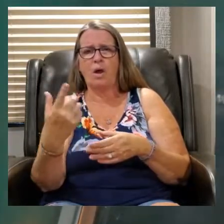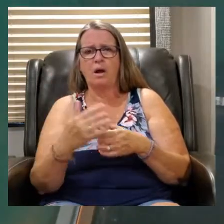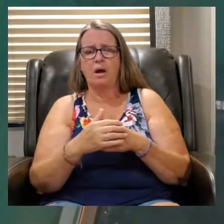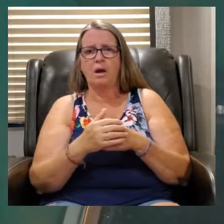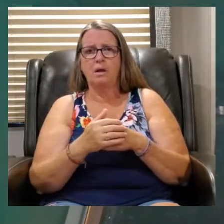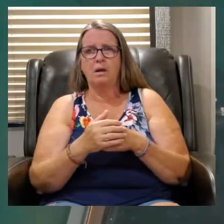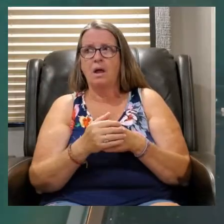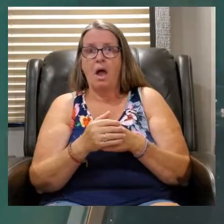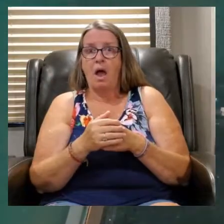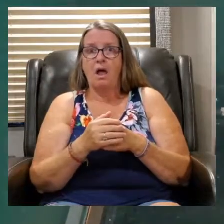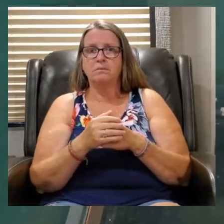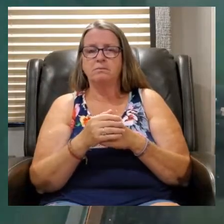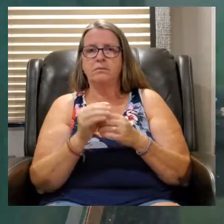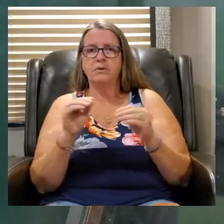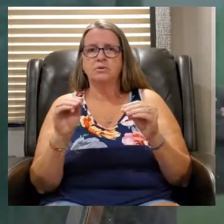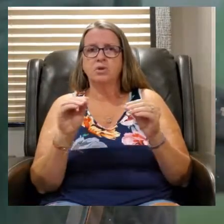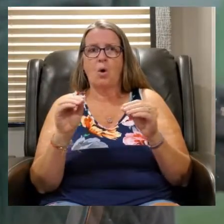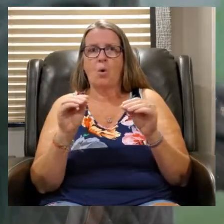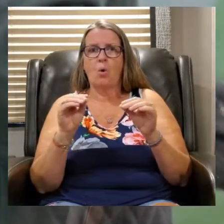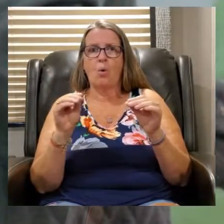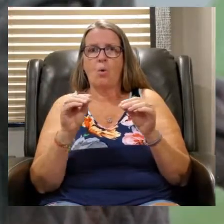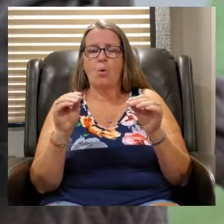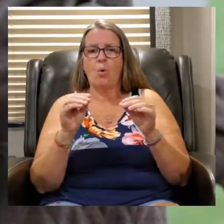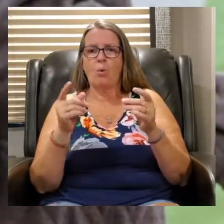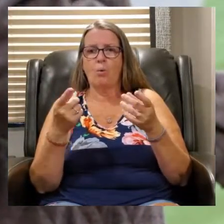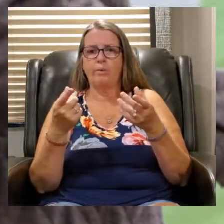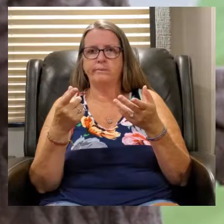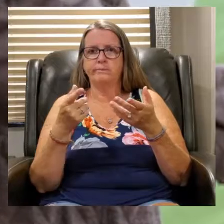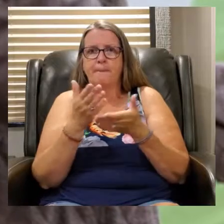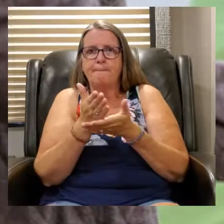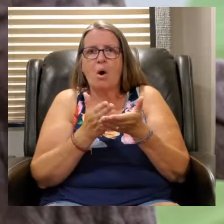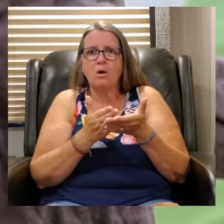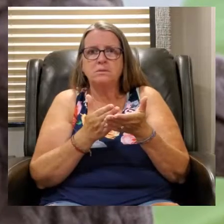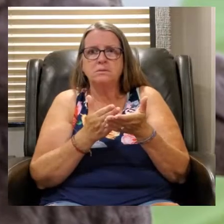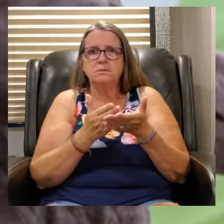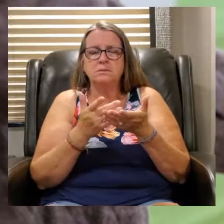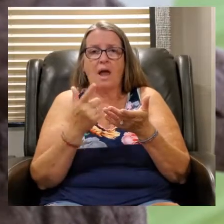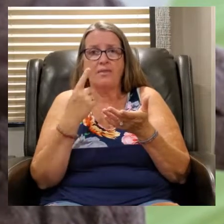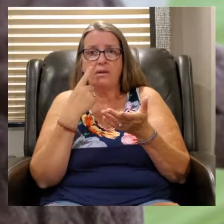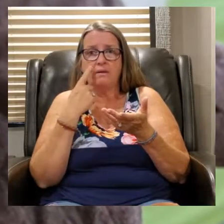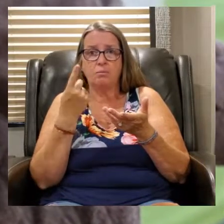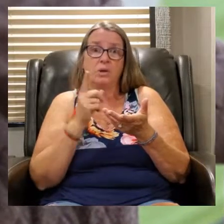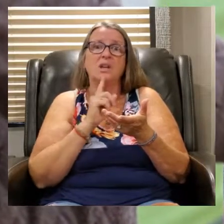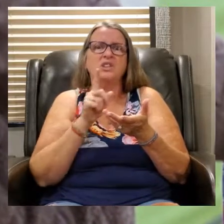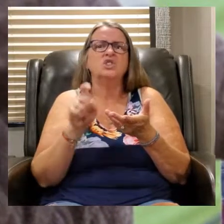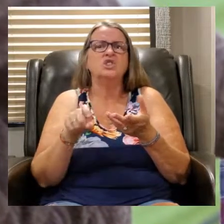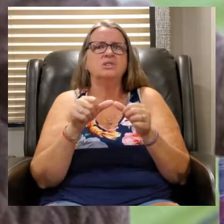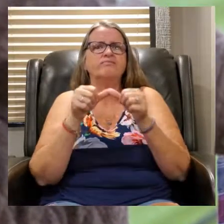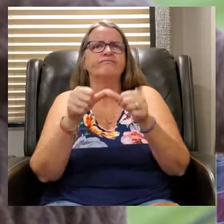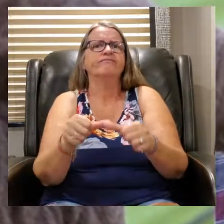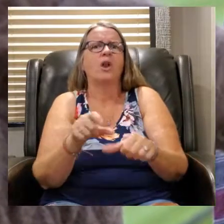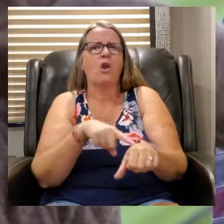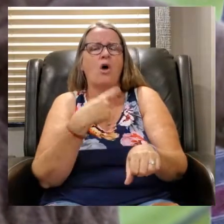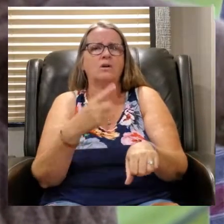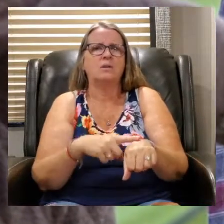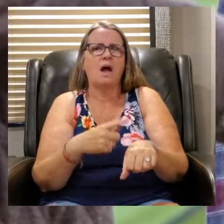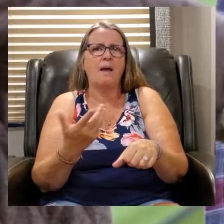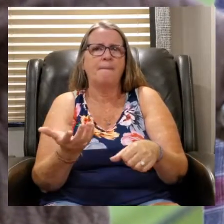another one. And there's no working parts to it, so I think it's gonna last a long time.